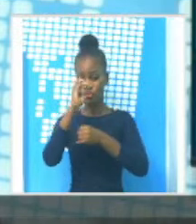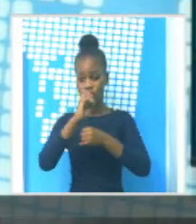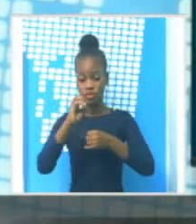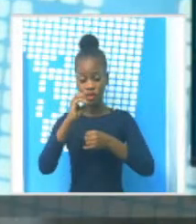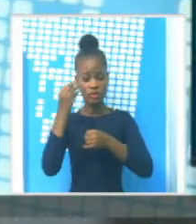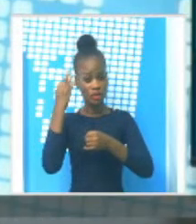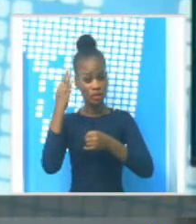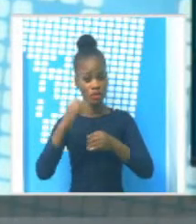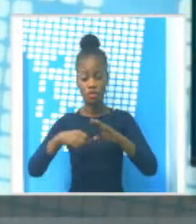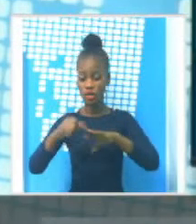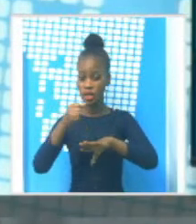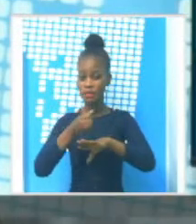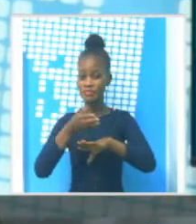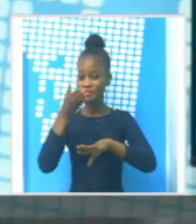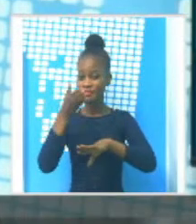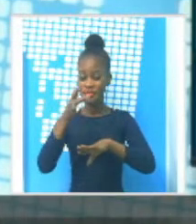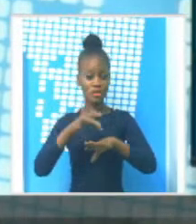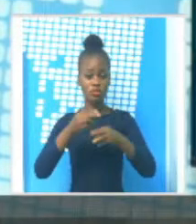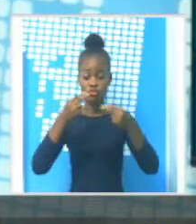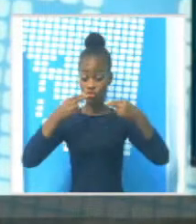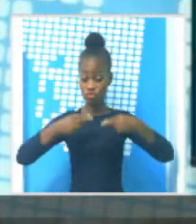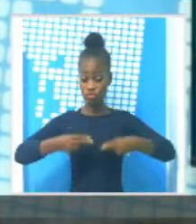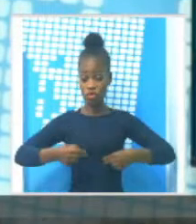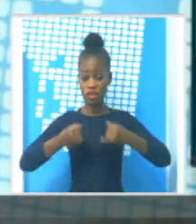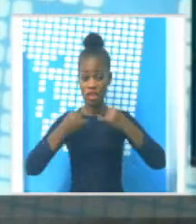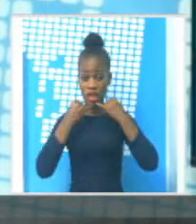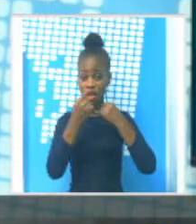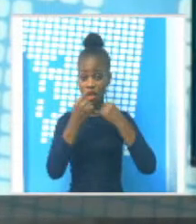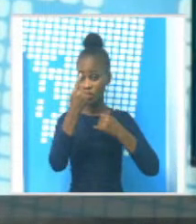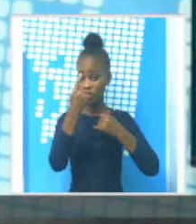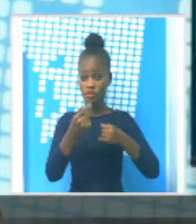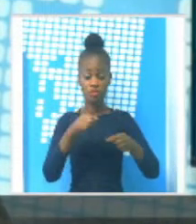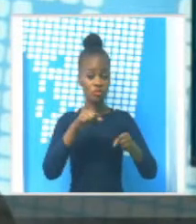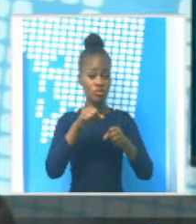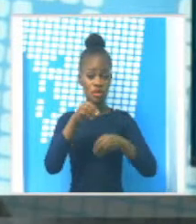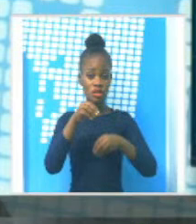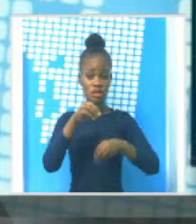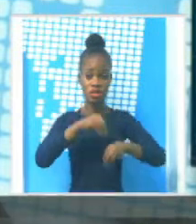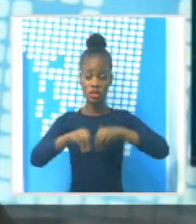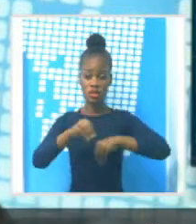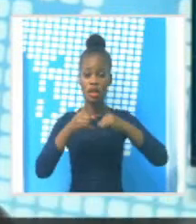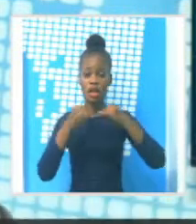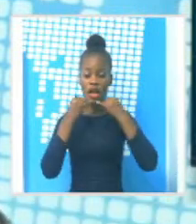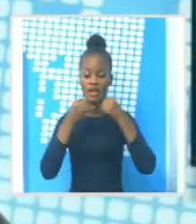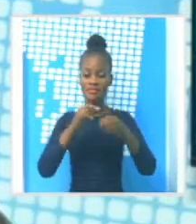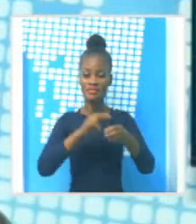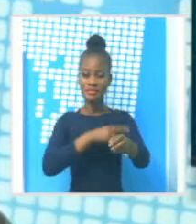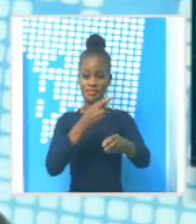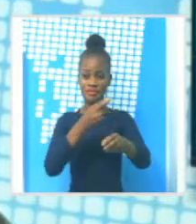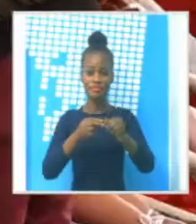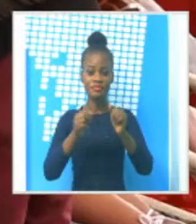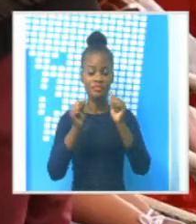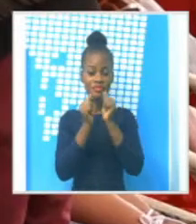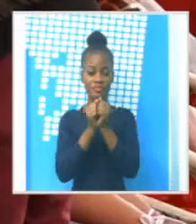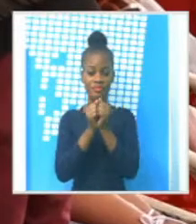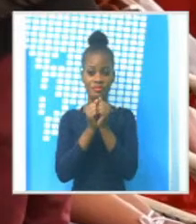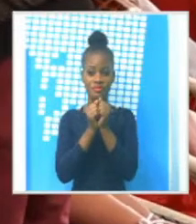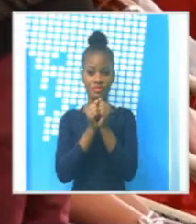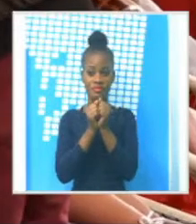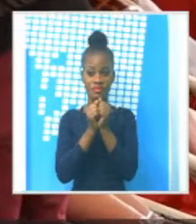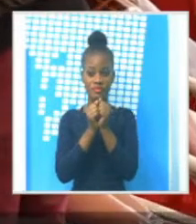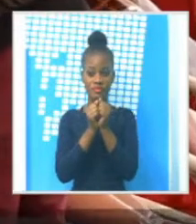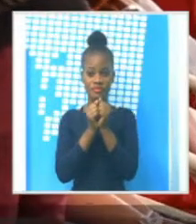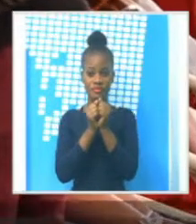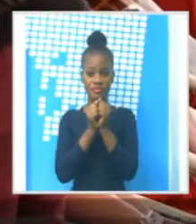Free Zone Authority, says that a healthy community is one that invests. Pedison Mombere with the report.